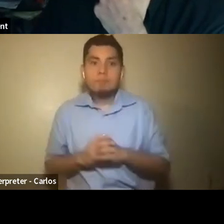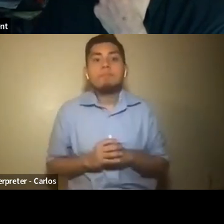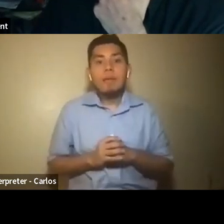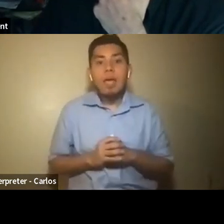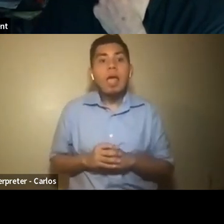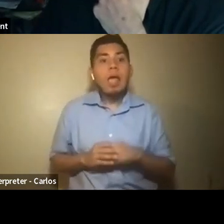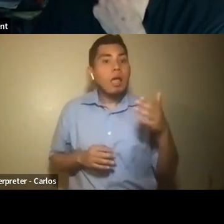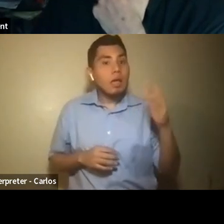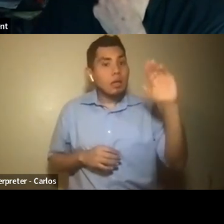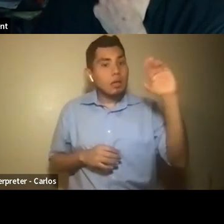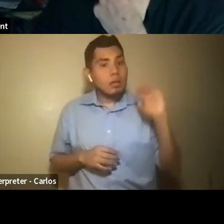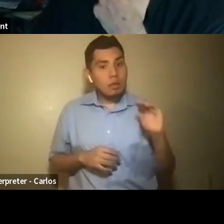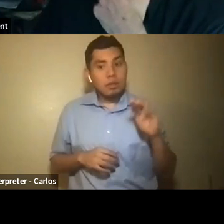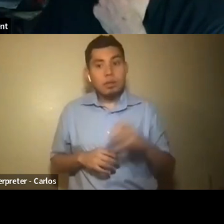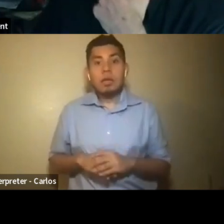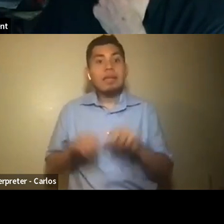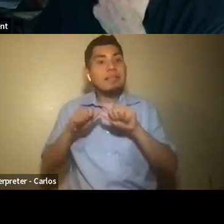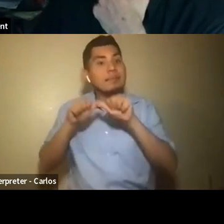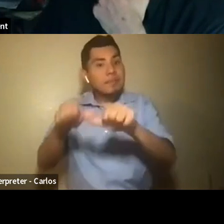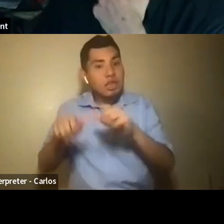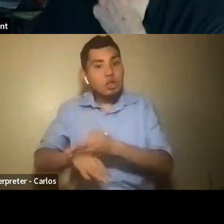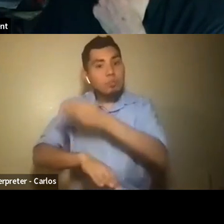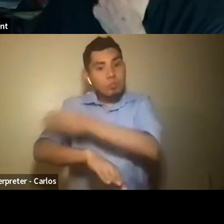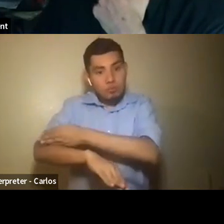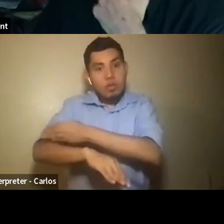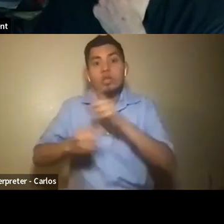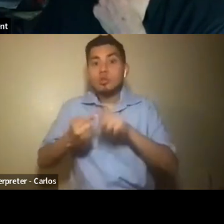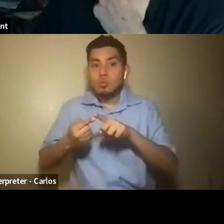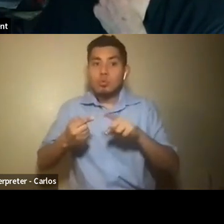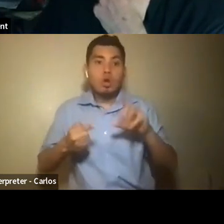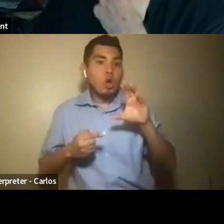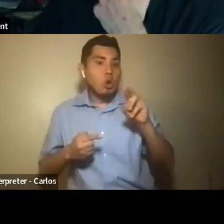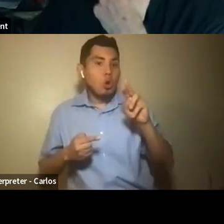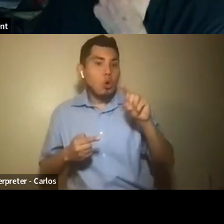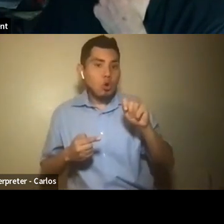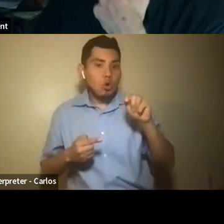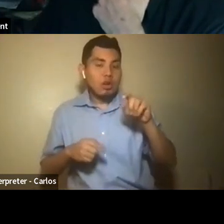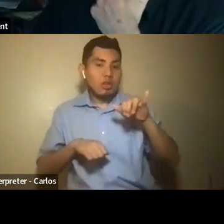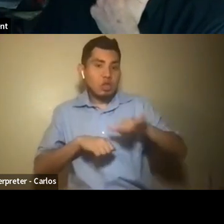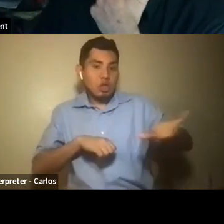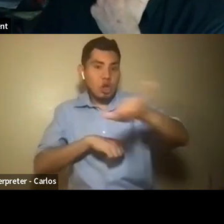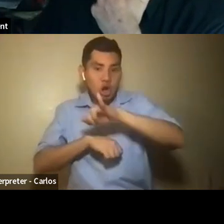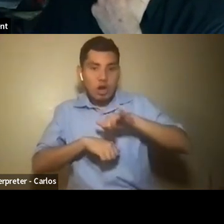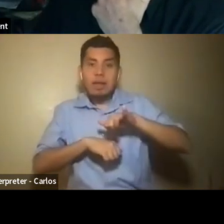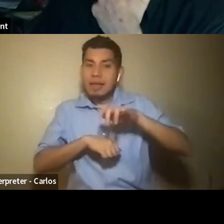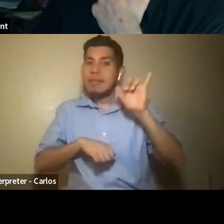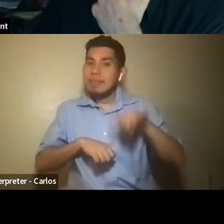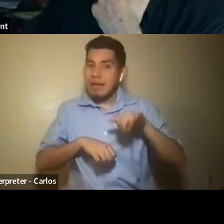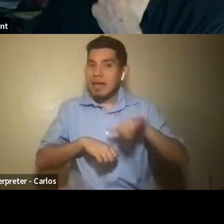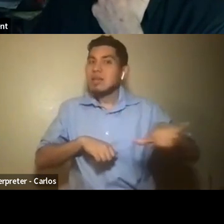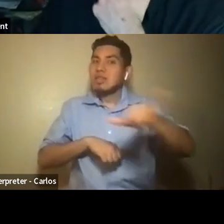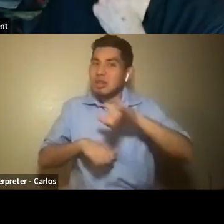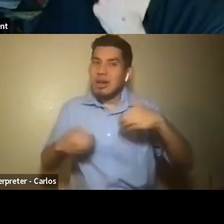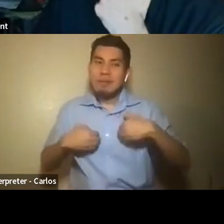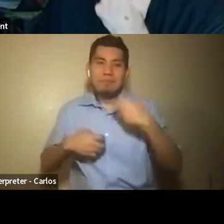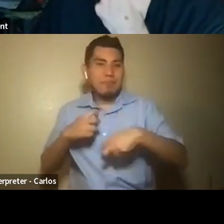Next up is some substantial improvements to the VAP Teen Center courtyard. The courtyard has been experiencing drainage issues